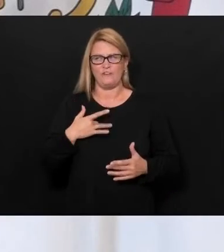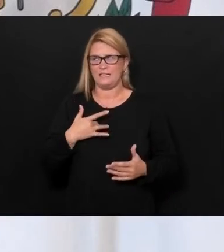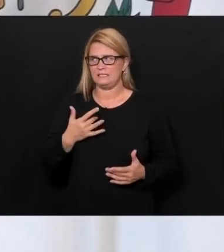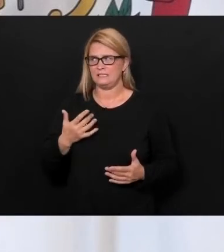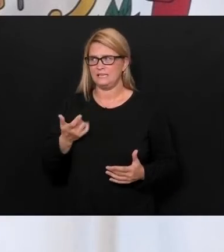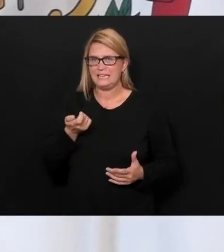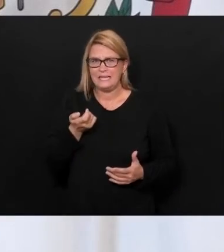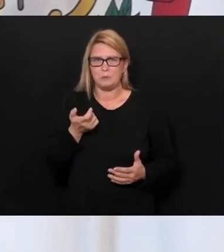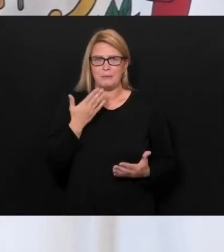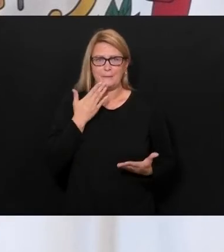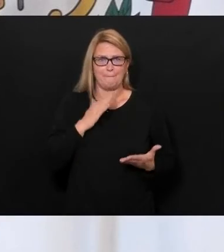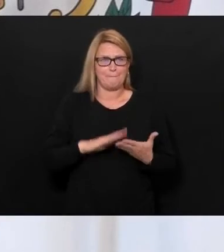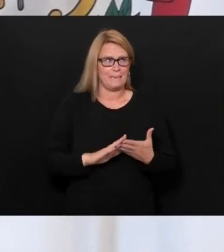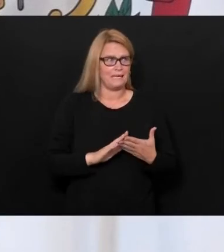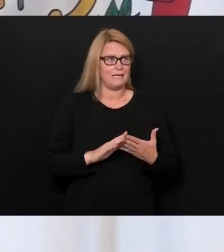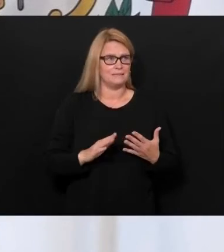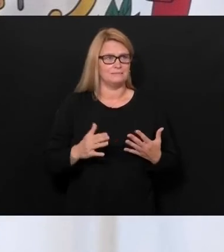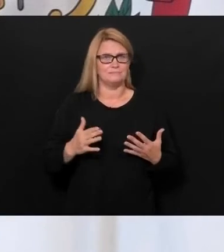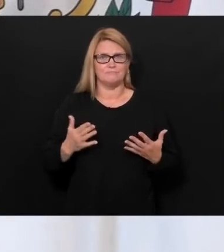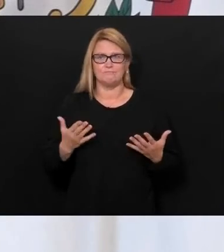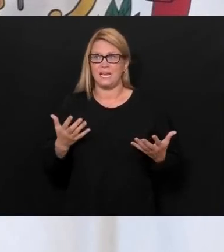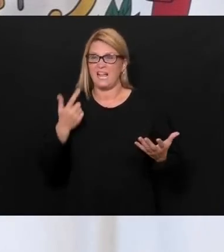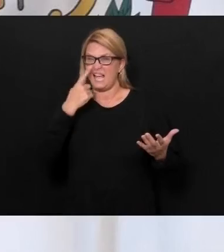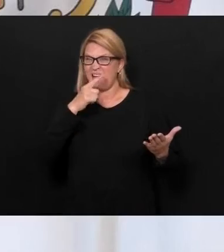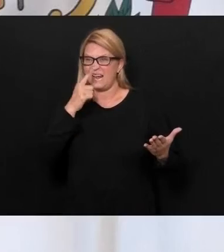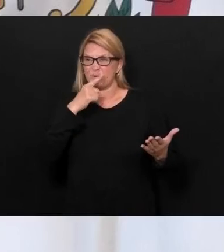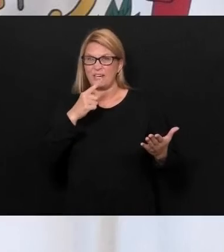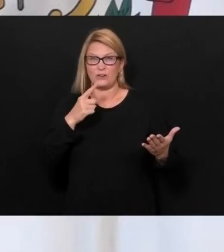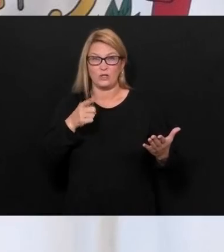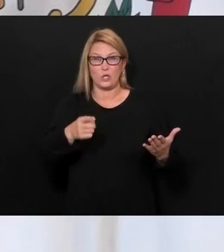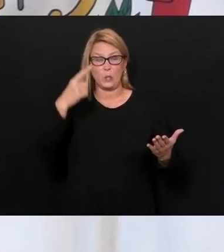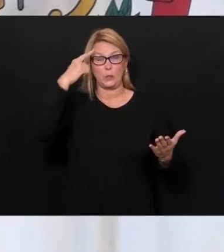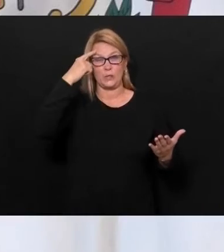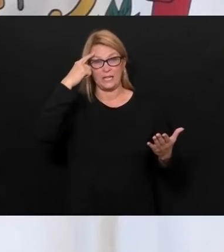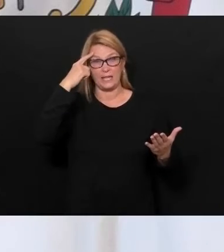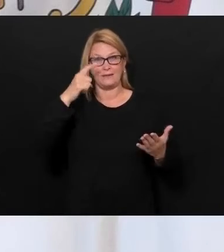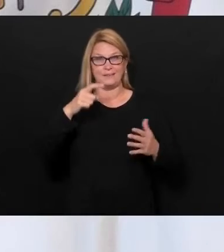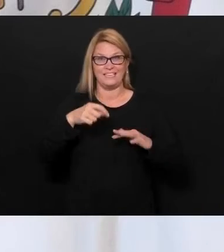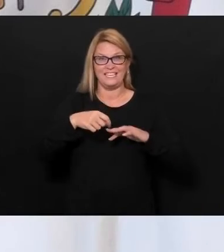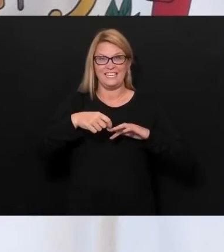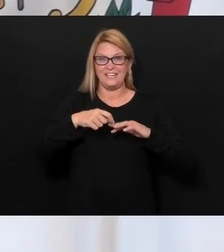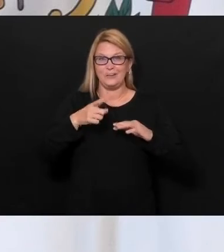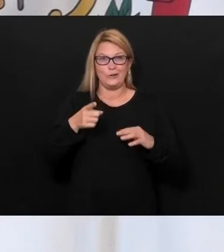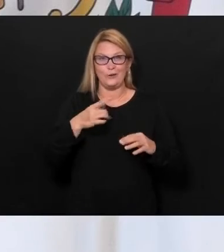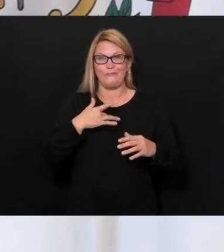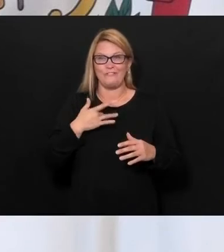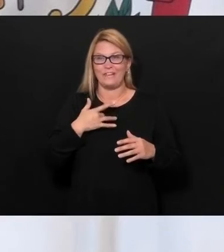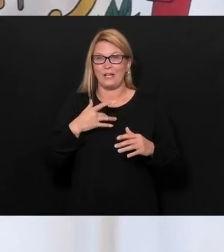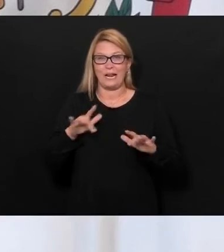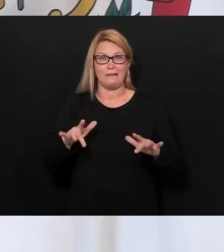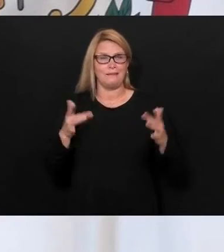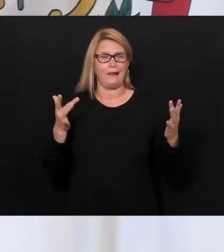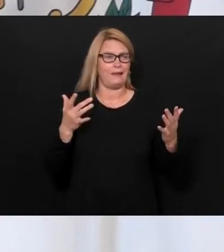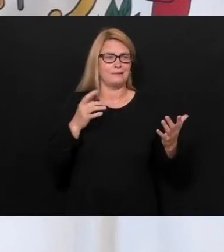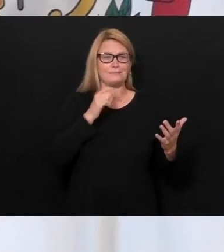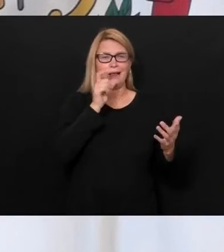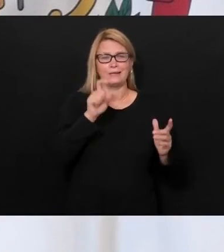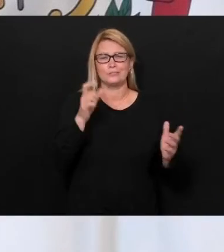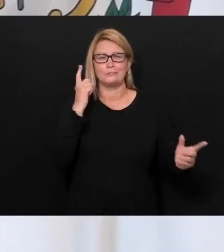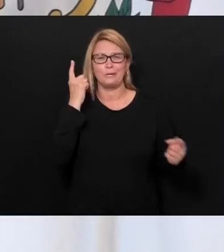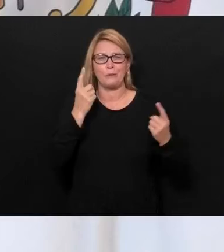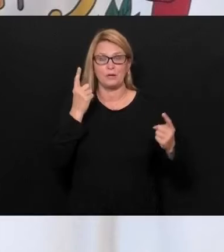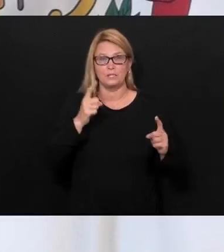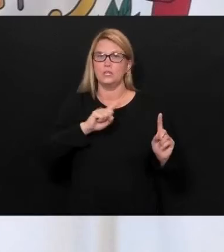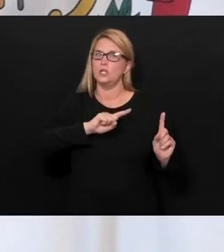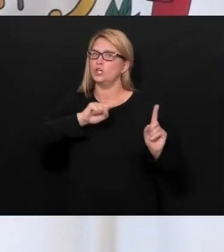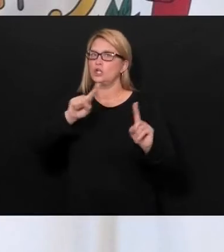bad in any way, I don't care, like I said, if you get a toenail ache, go to the emergency room or